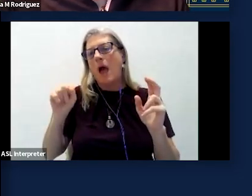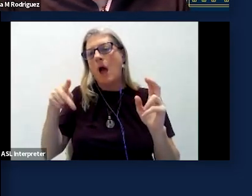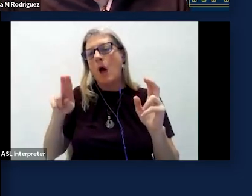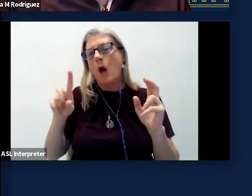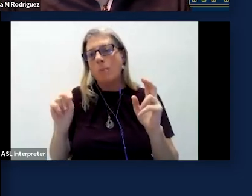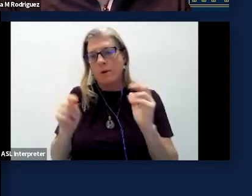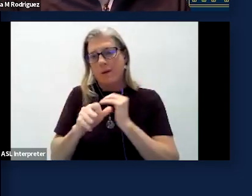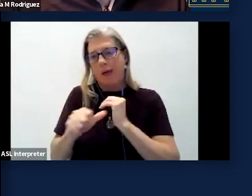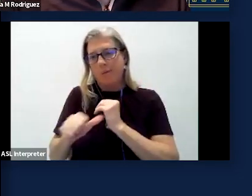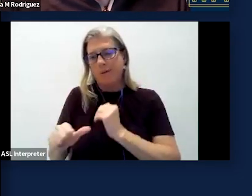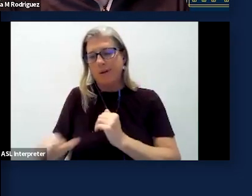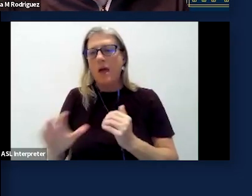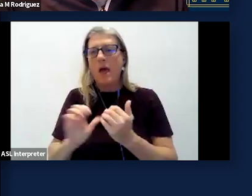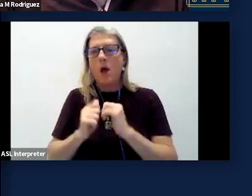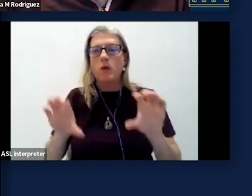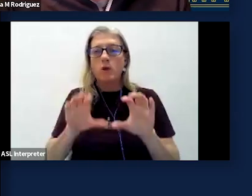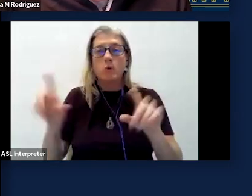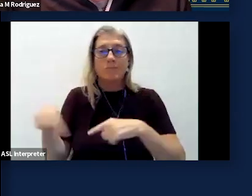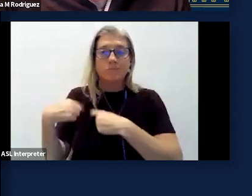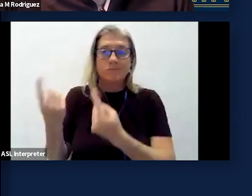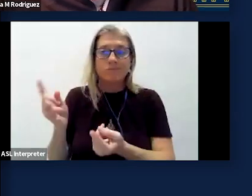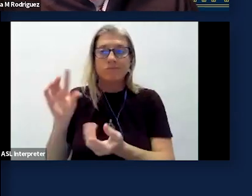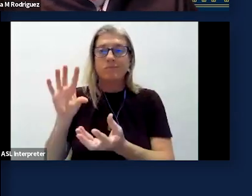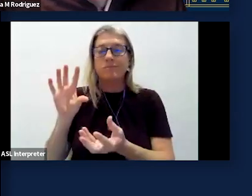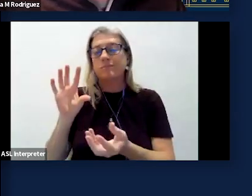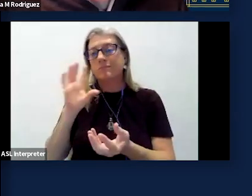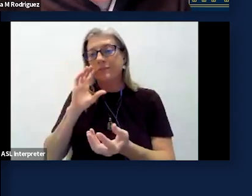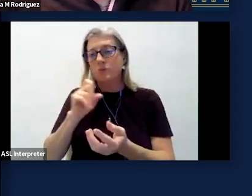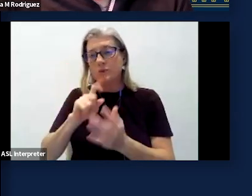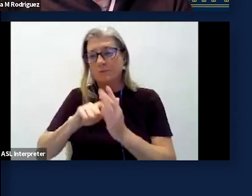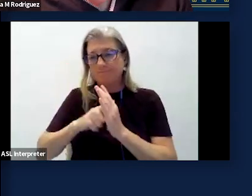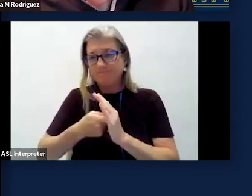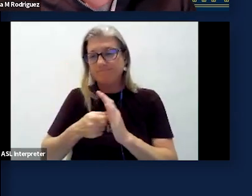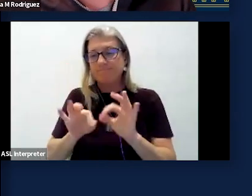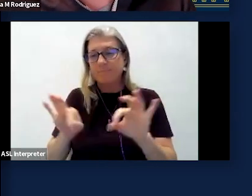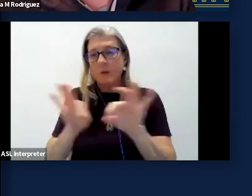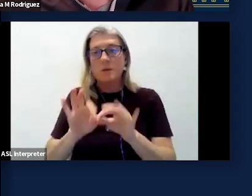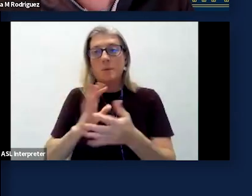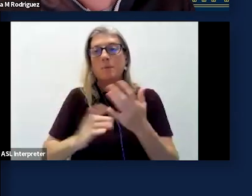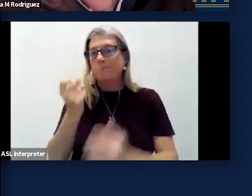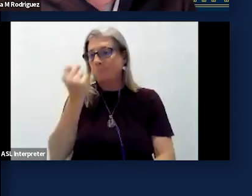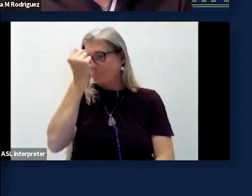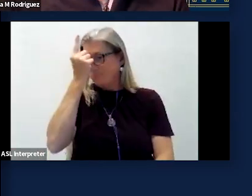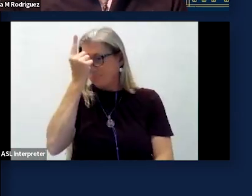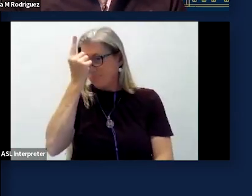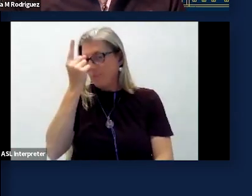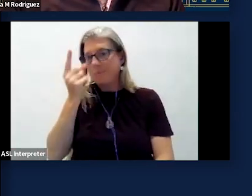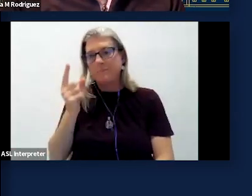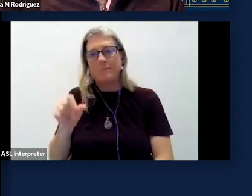doing altogether is key. Some people are, get it better than